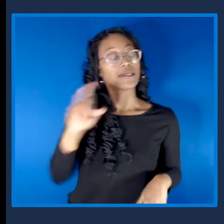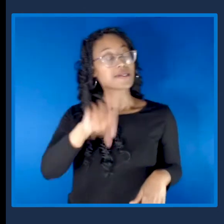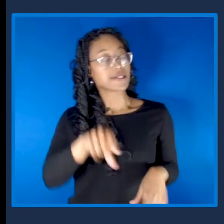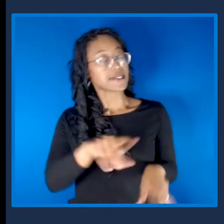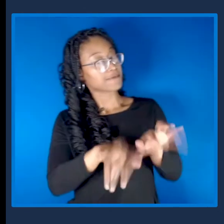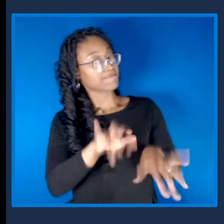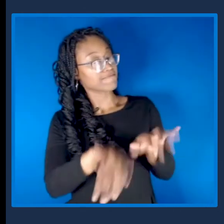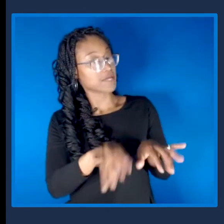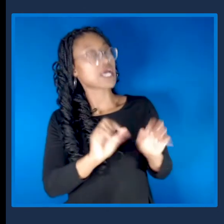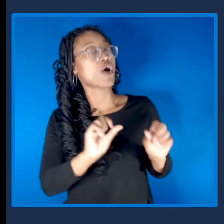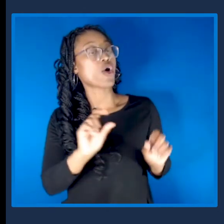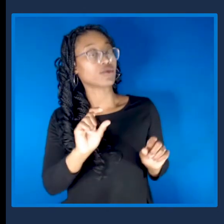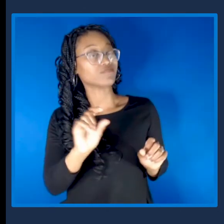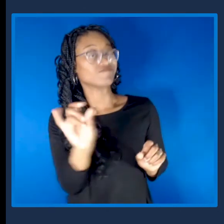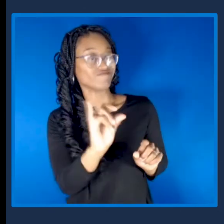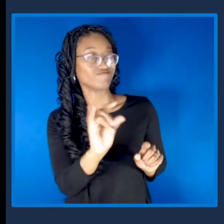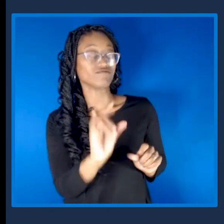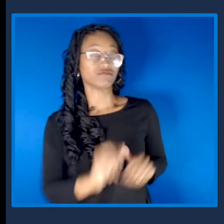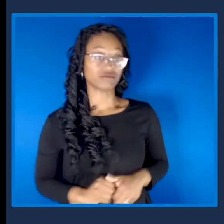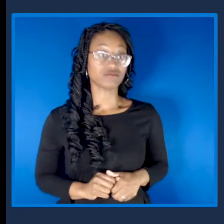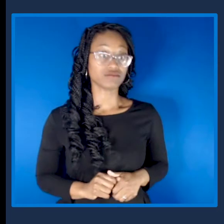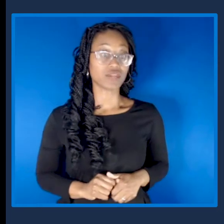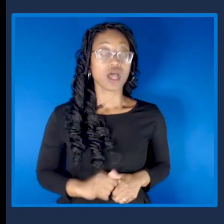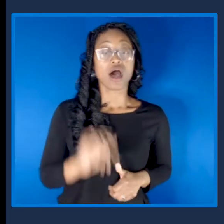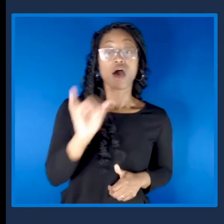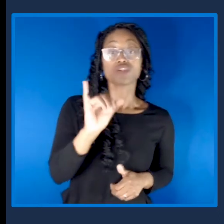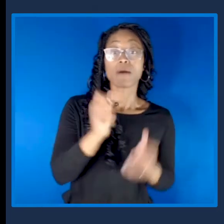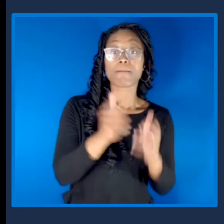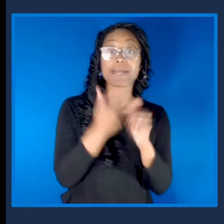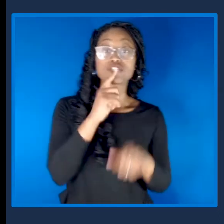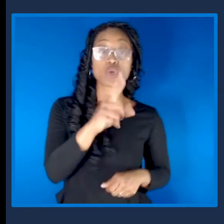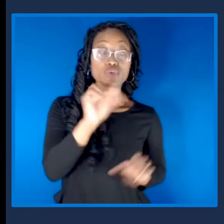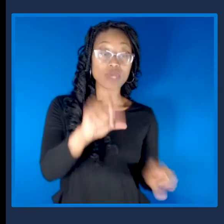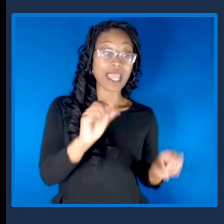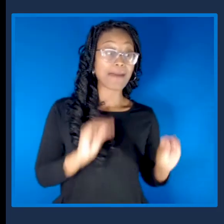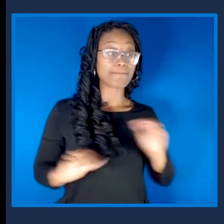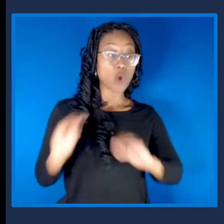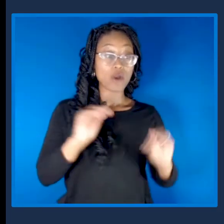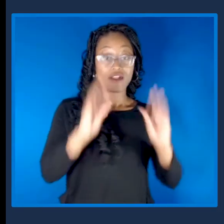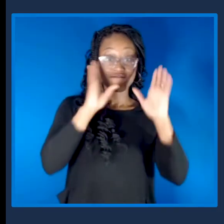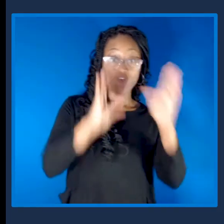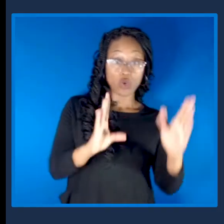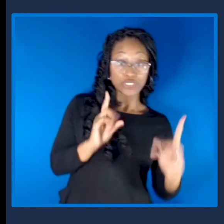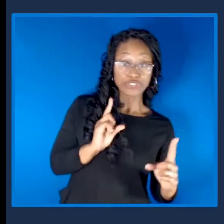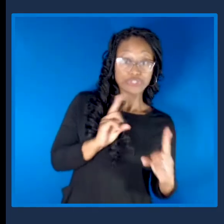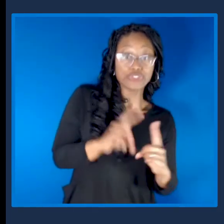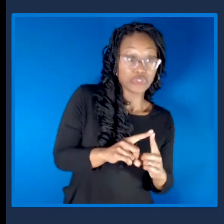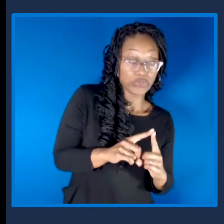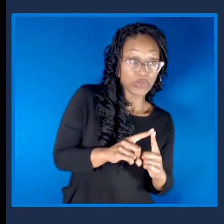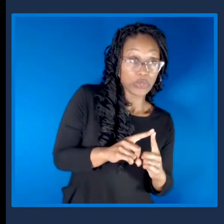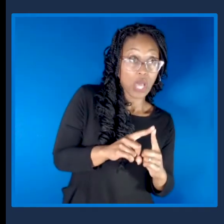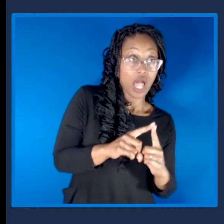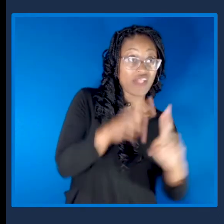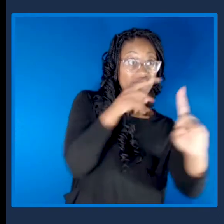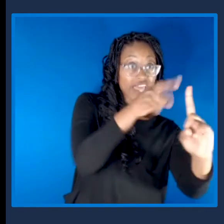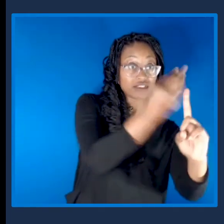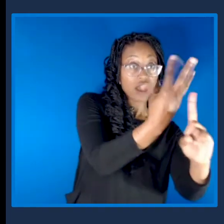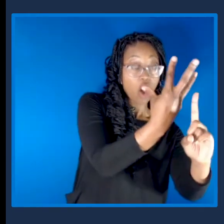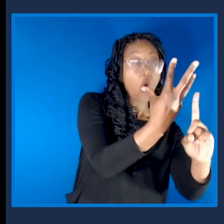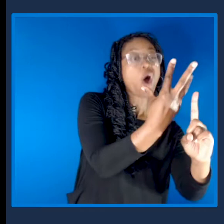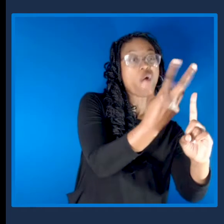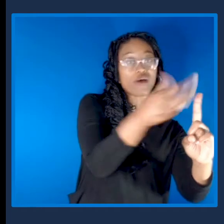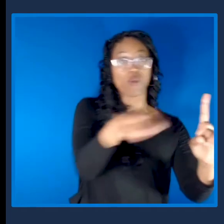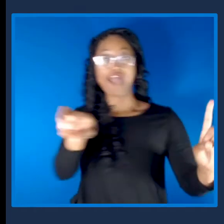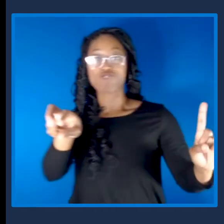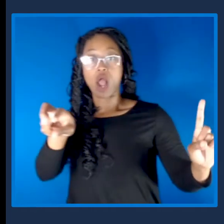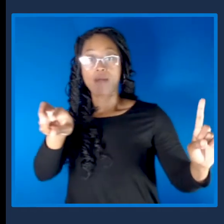You want to ensure that you can not only move focus to, but away from interactive elements so